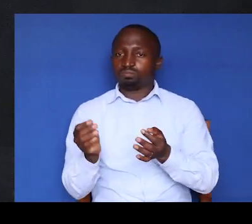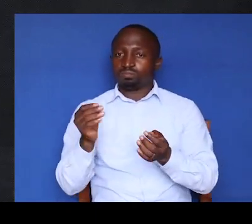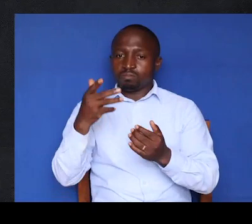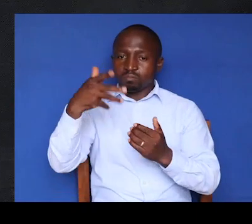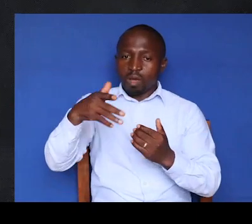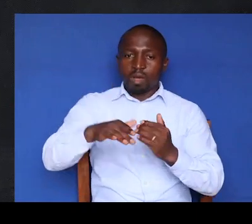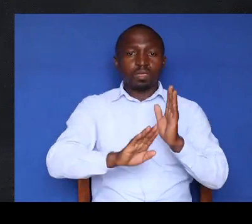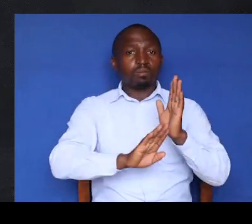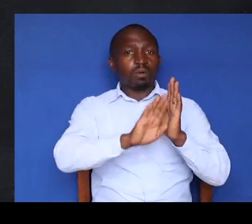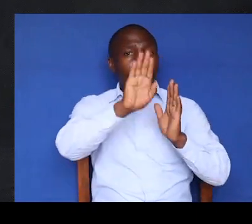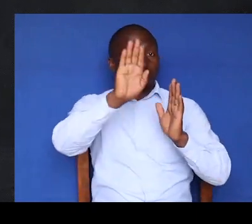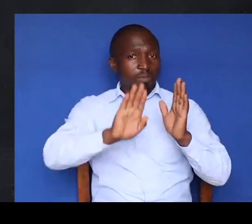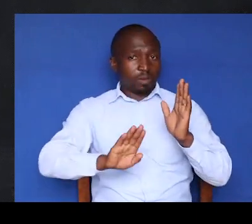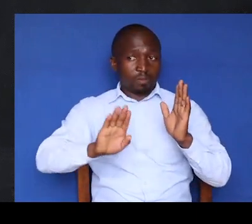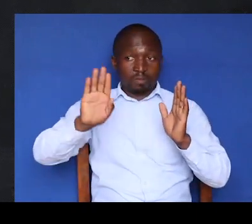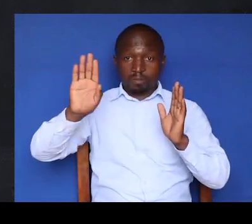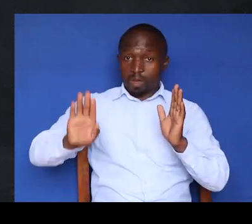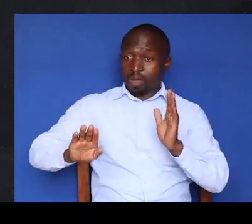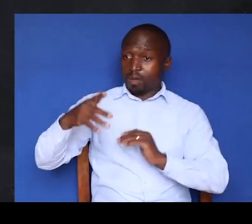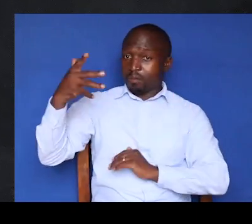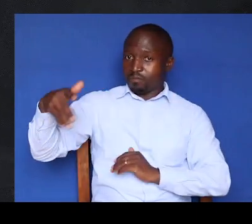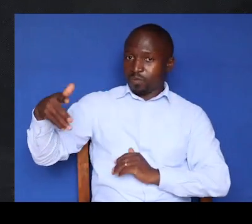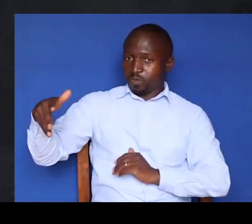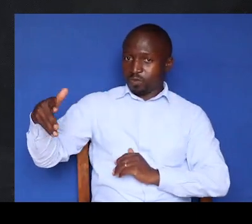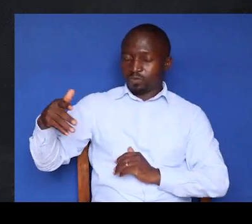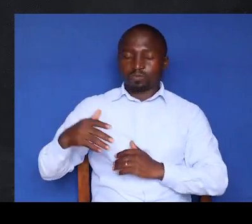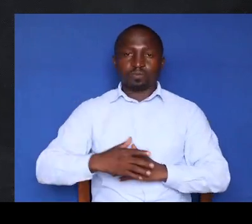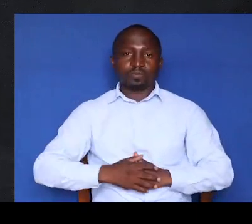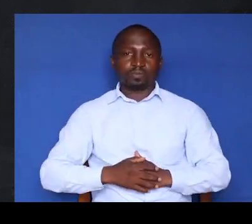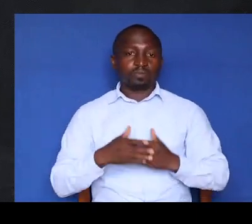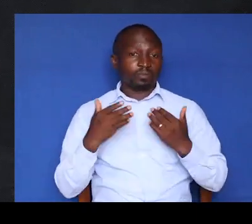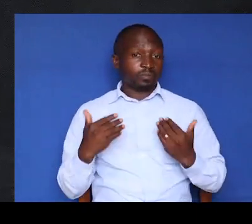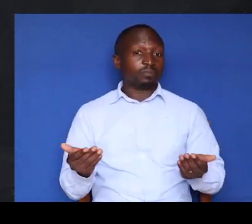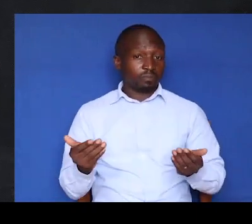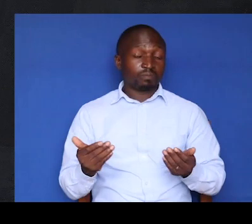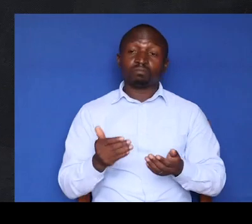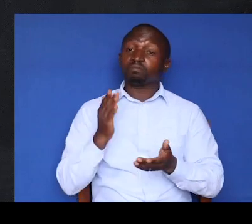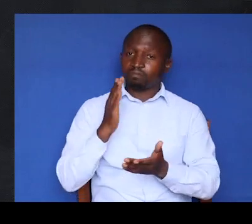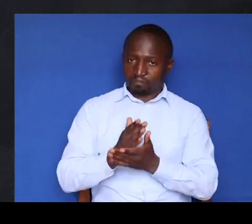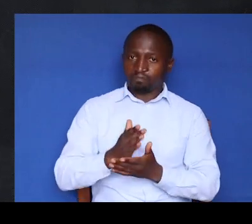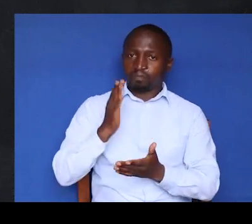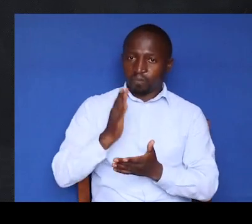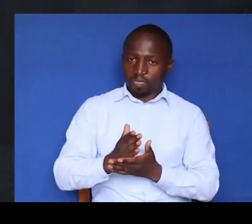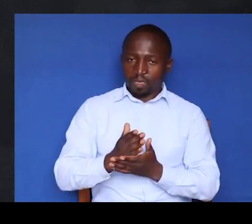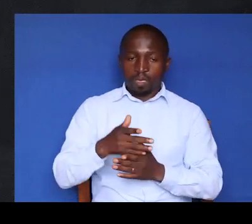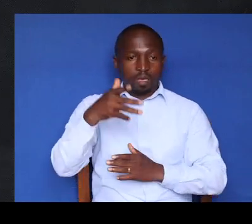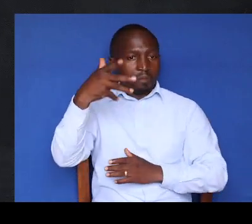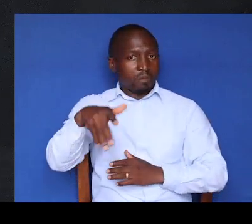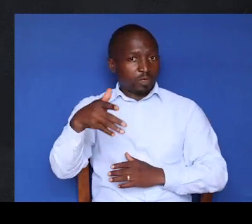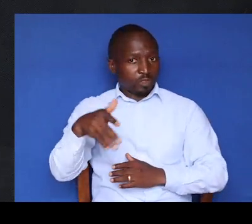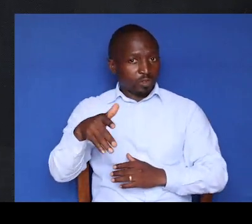water volume. By being subjected to such factors, definitely, the variation of water